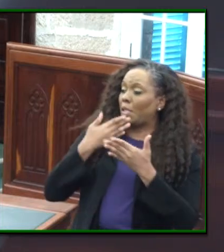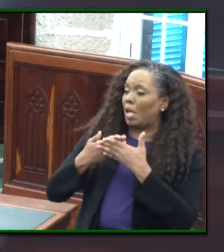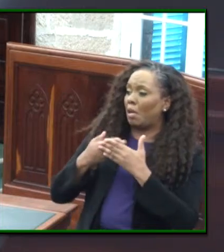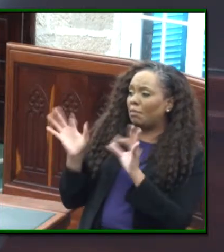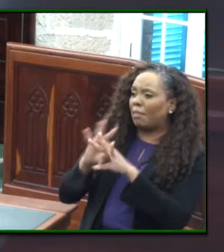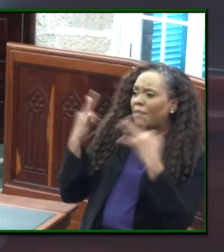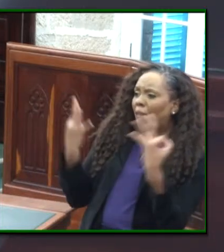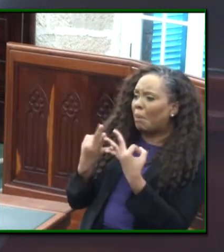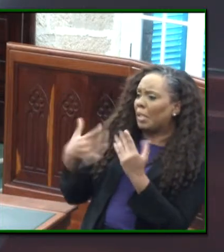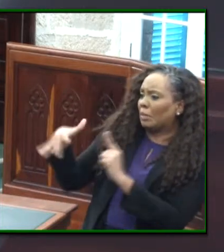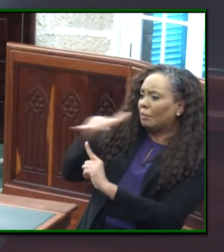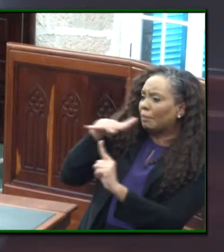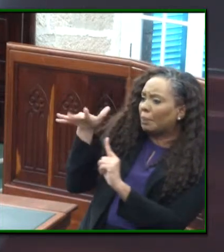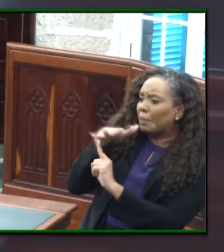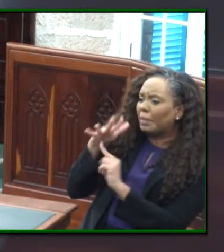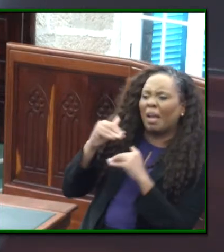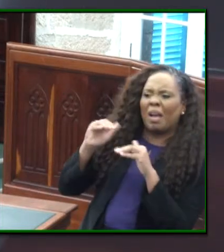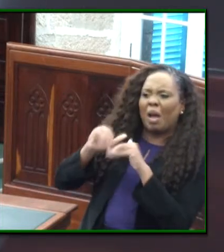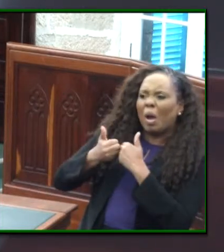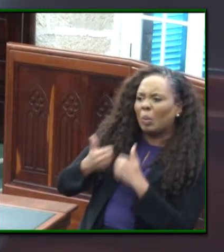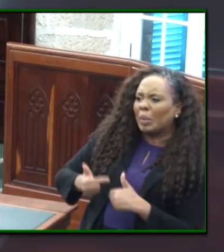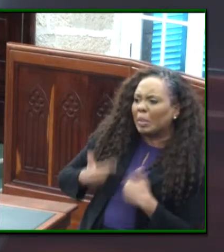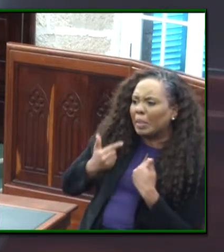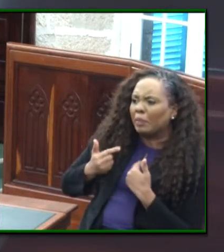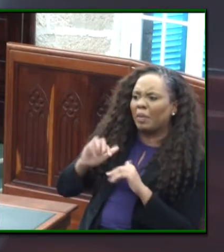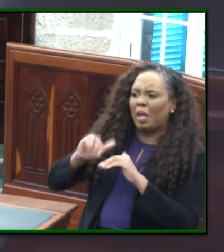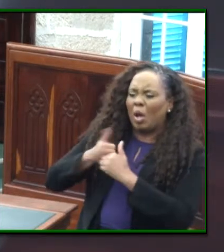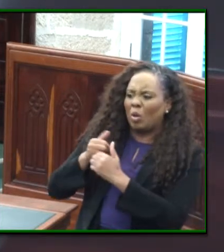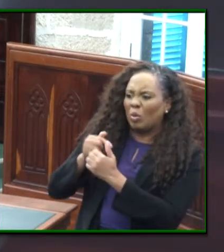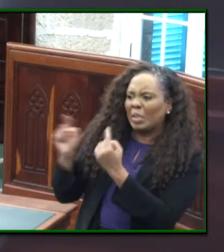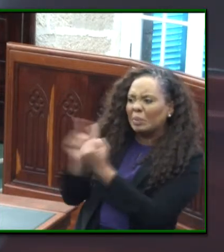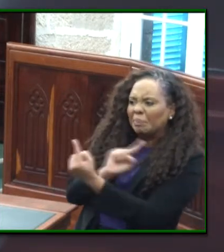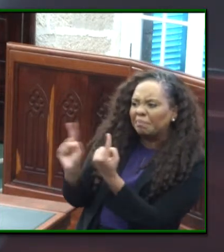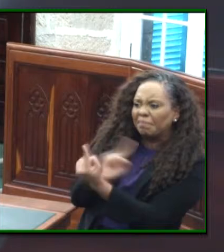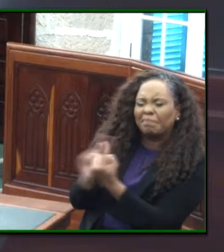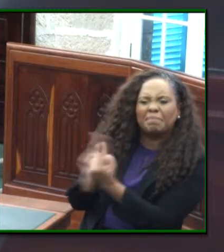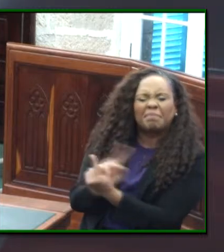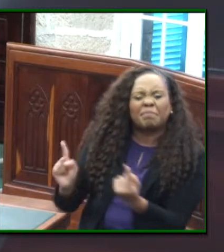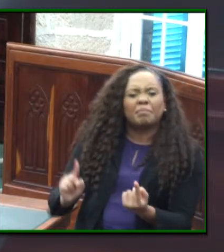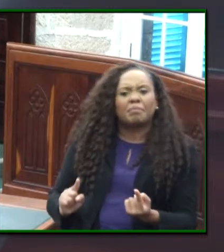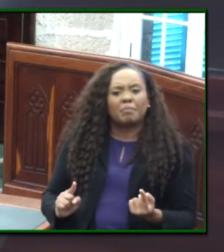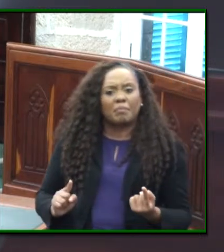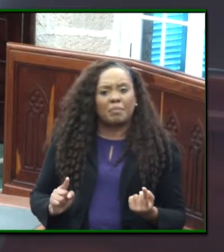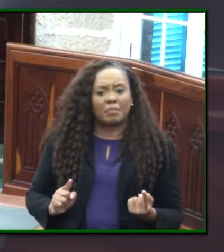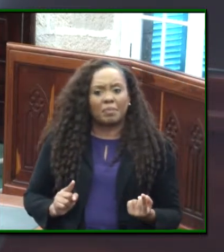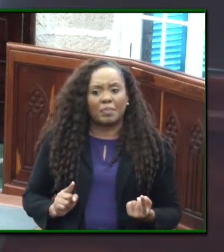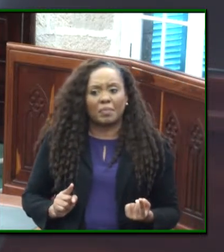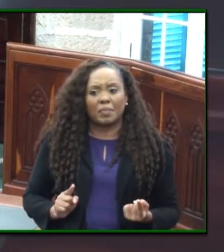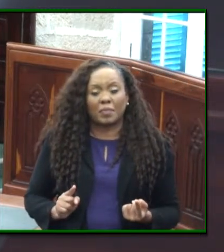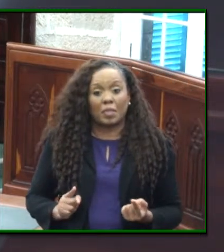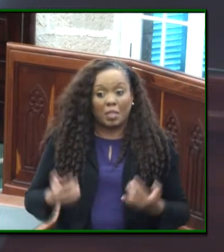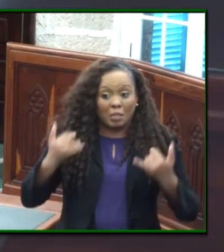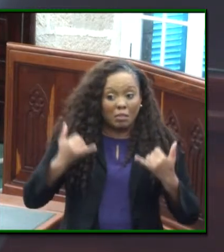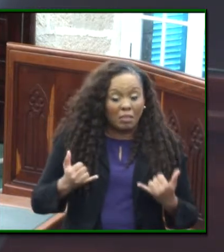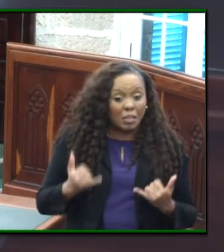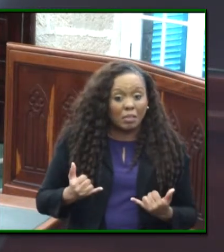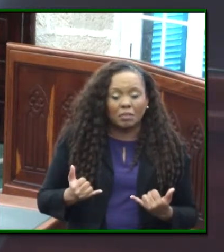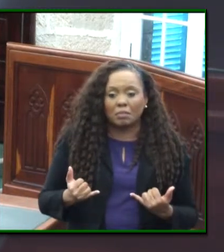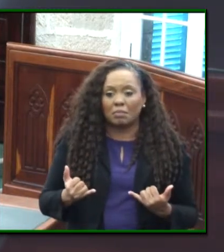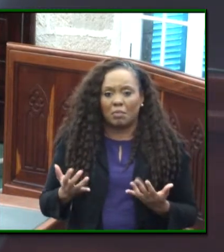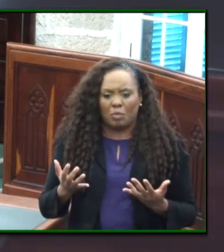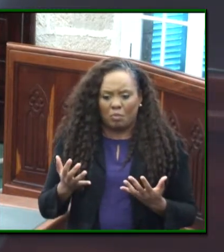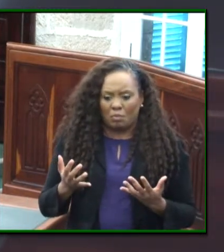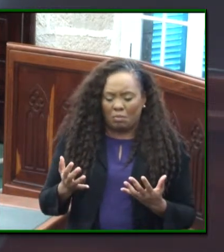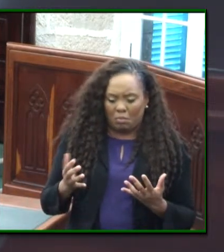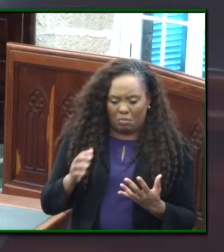in terms of how we live, how we relate. As persons mentioned before, the way persons currently now engage the